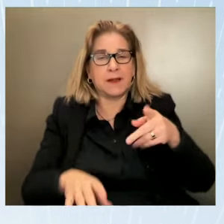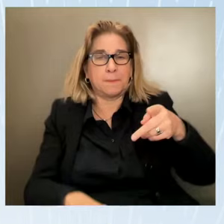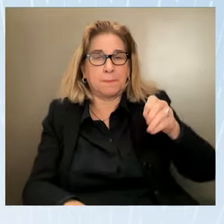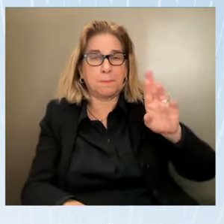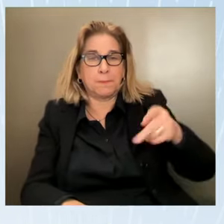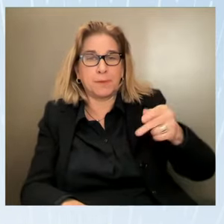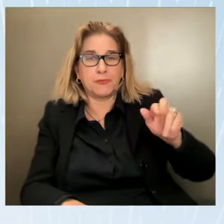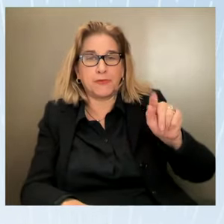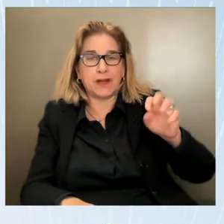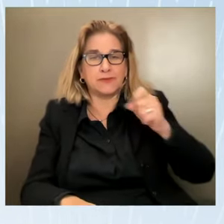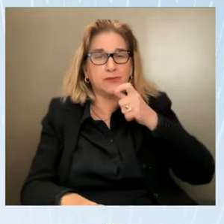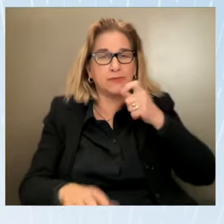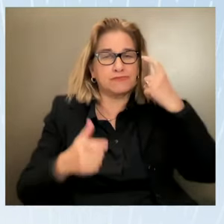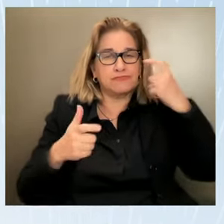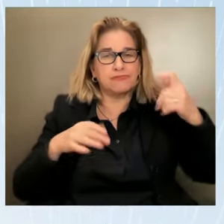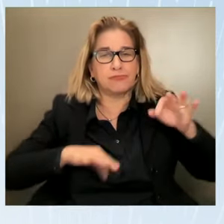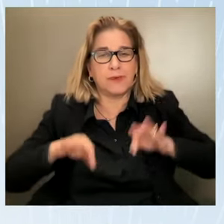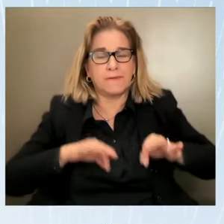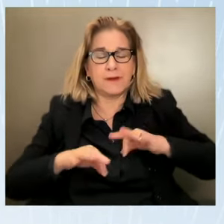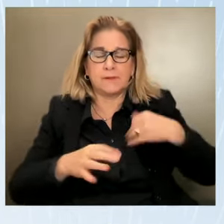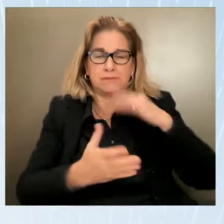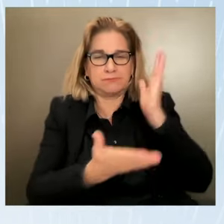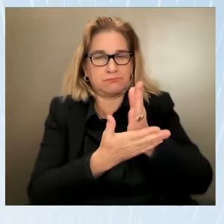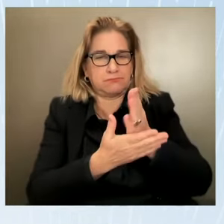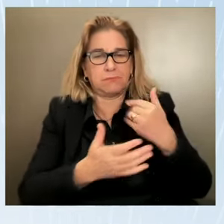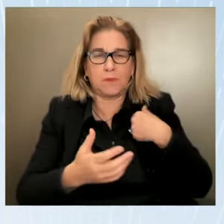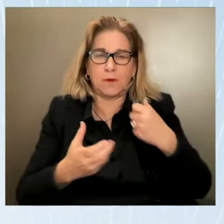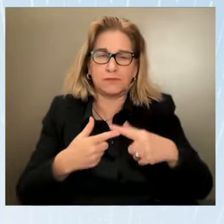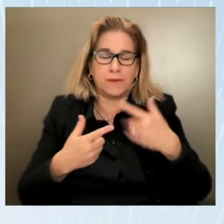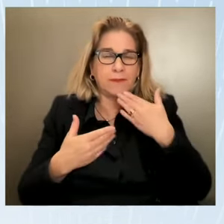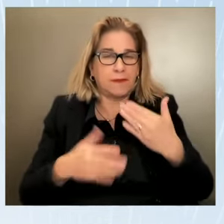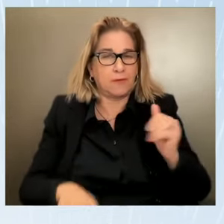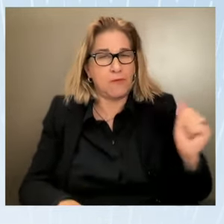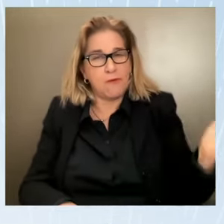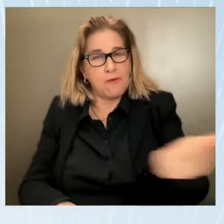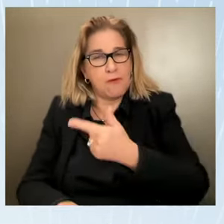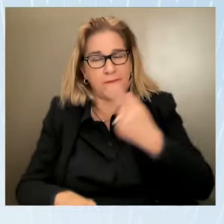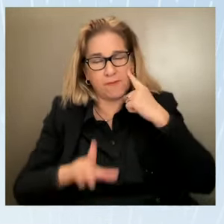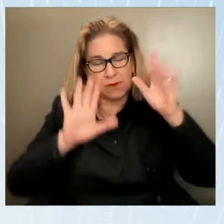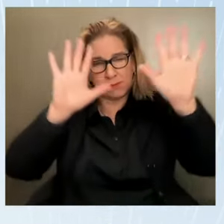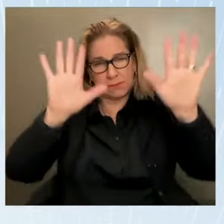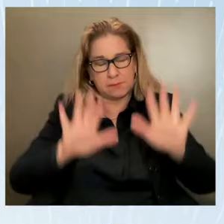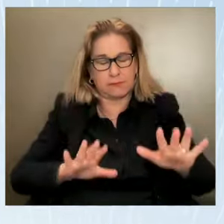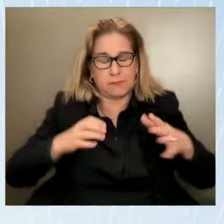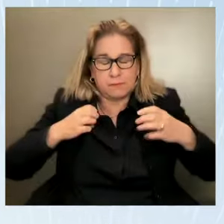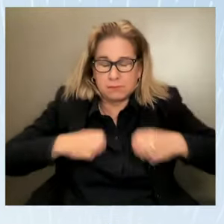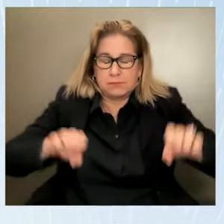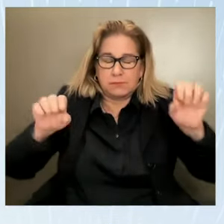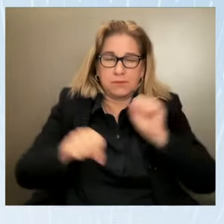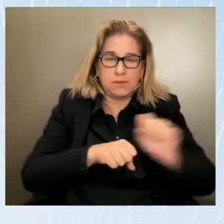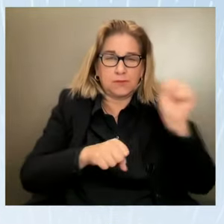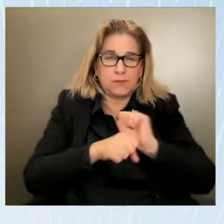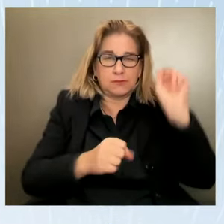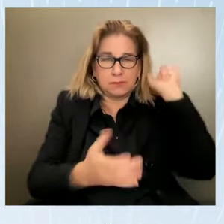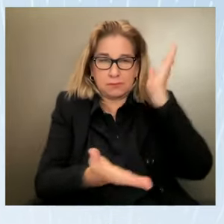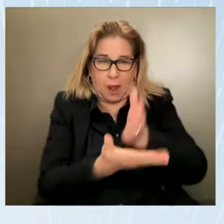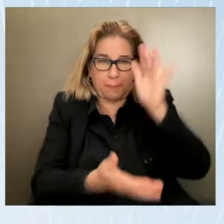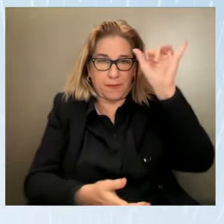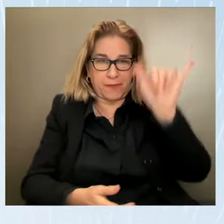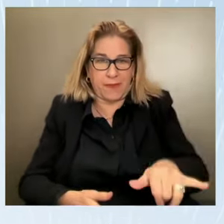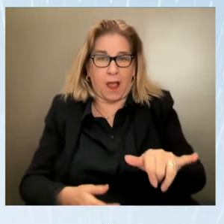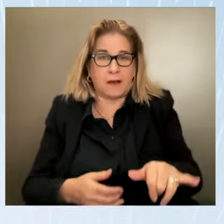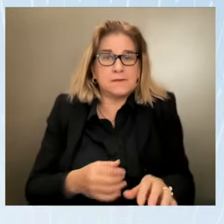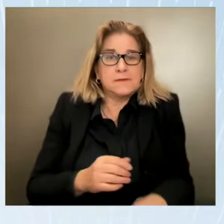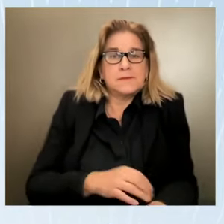to combat this unspeakable crime. Pete, thank you very much, and thank you for the very powerful point about empowering others